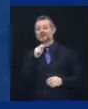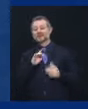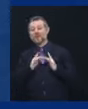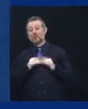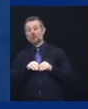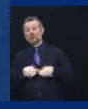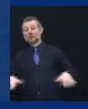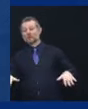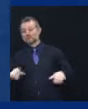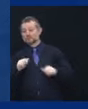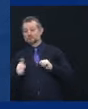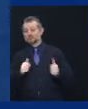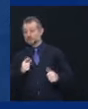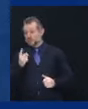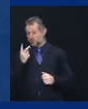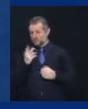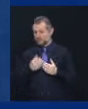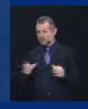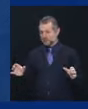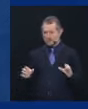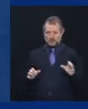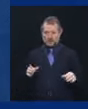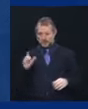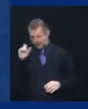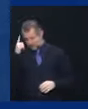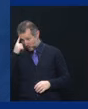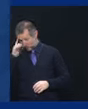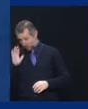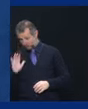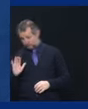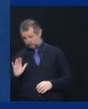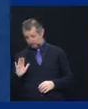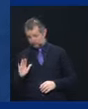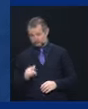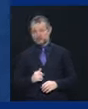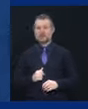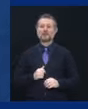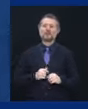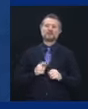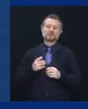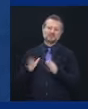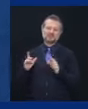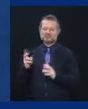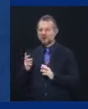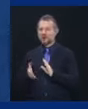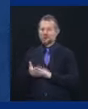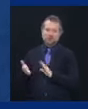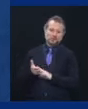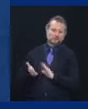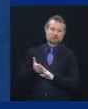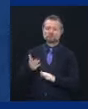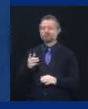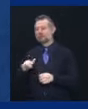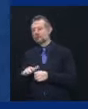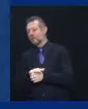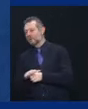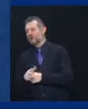One is the governmental, the public side, and they basically operate the local health